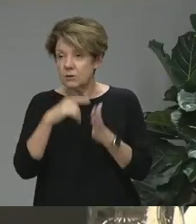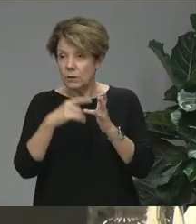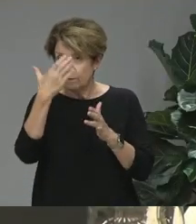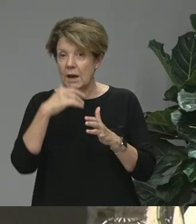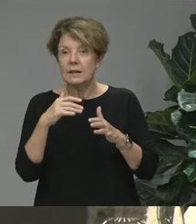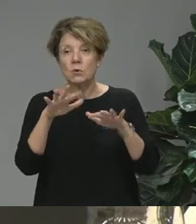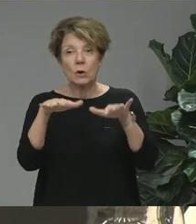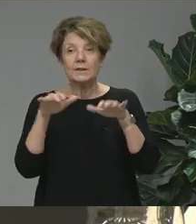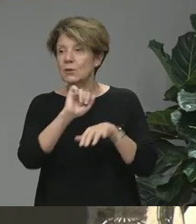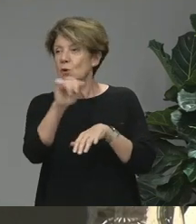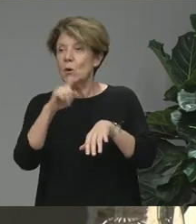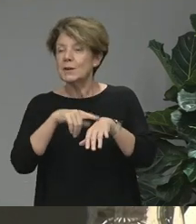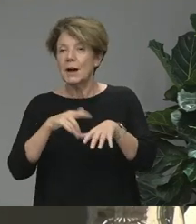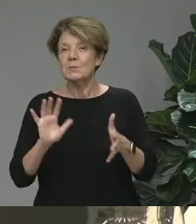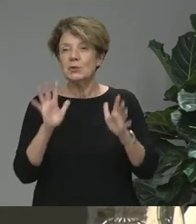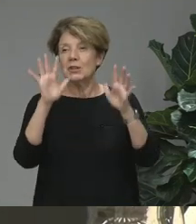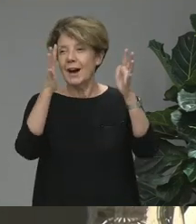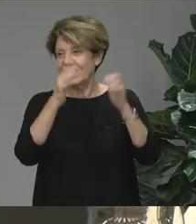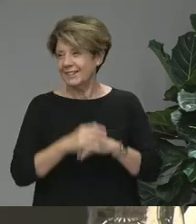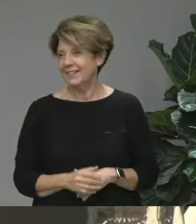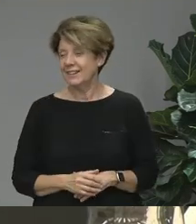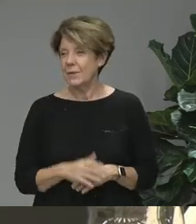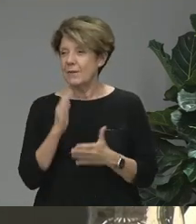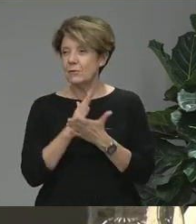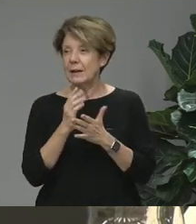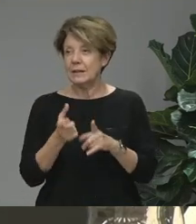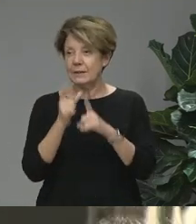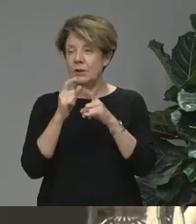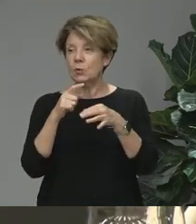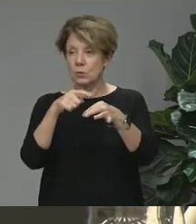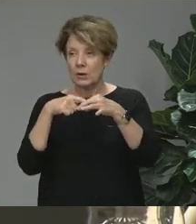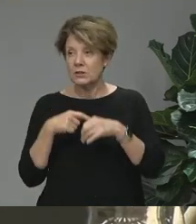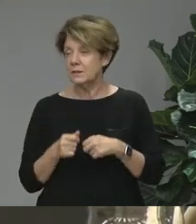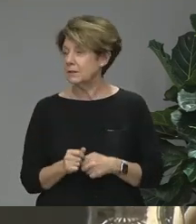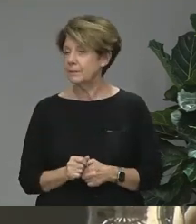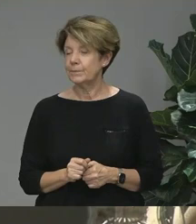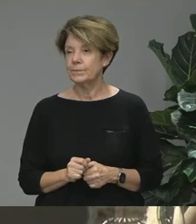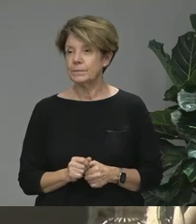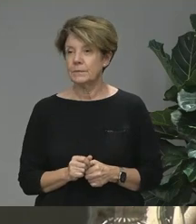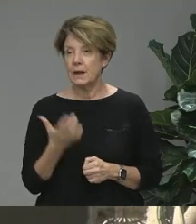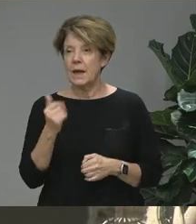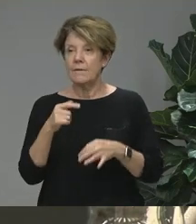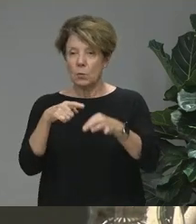your time to shine. Would love some really difficult questions. Got a question over there.